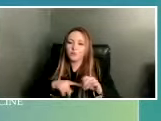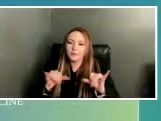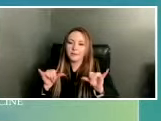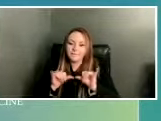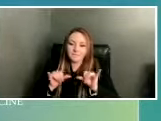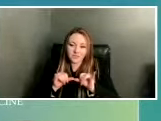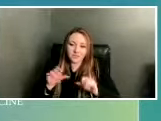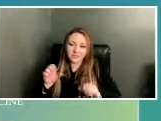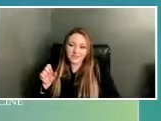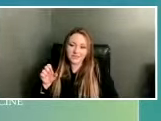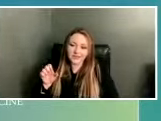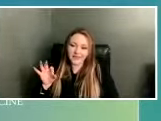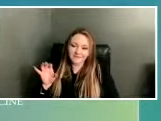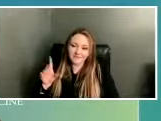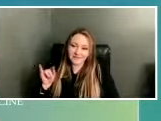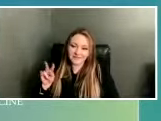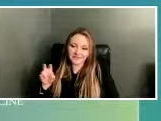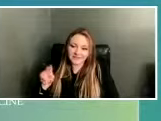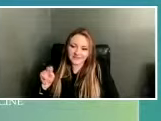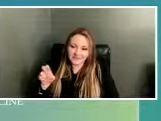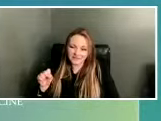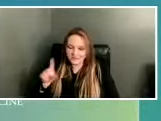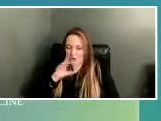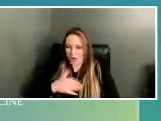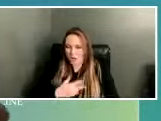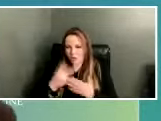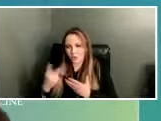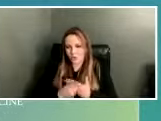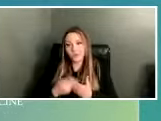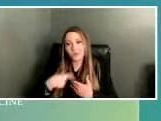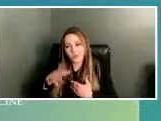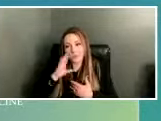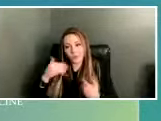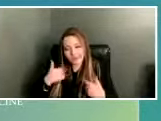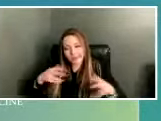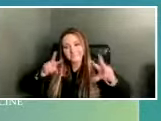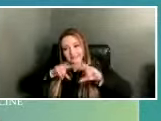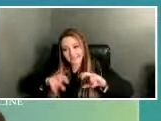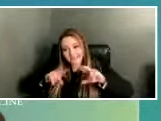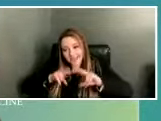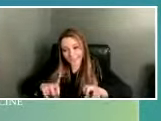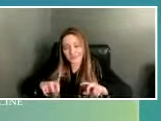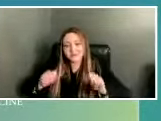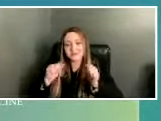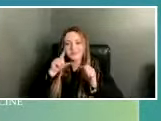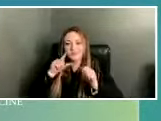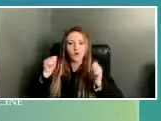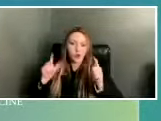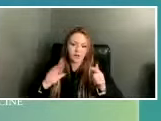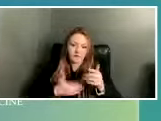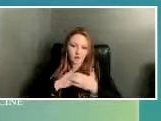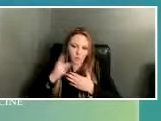effectiveness of our programs? So we have regular evaluation in all of our